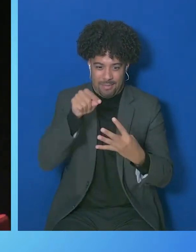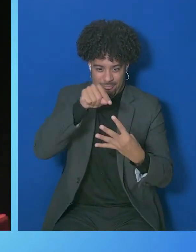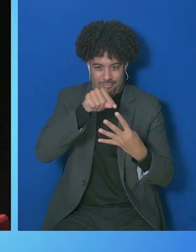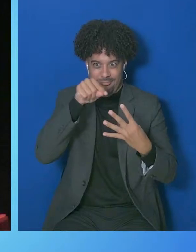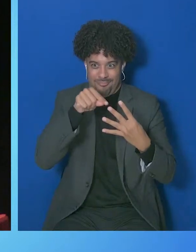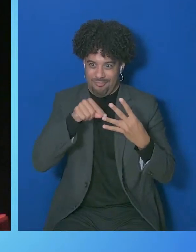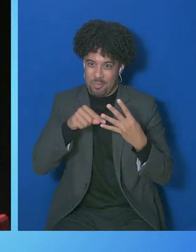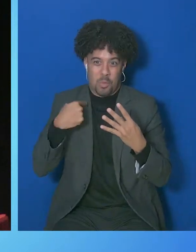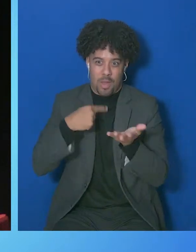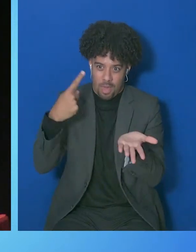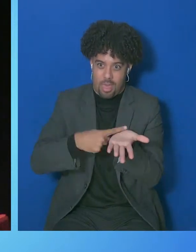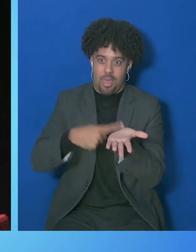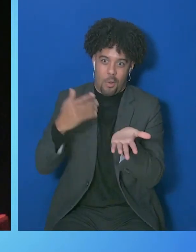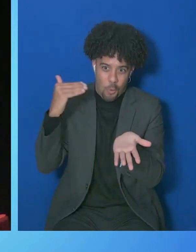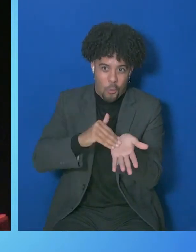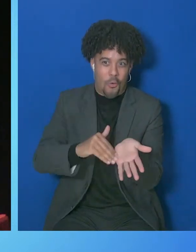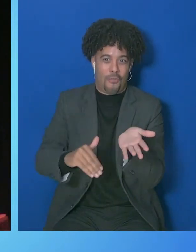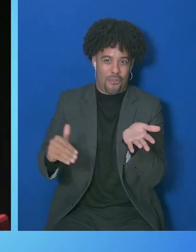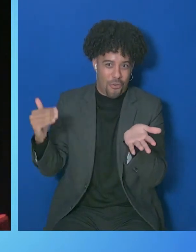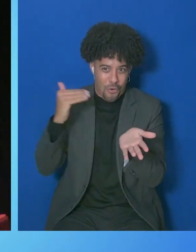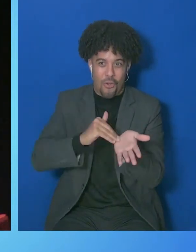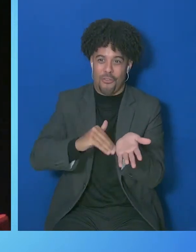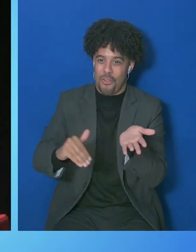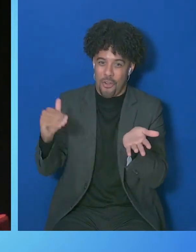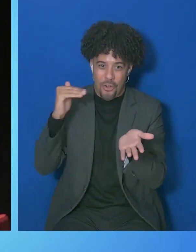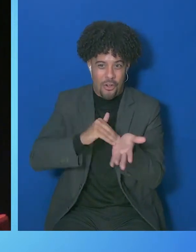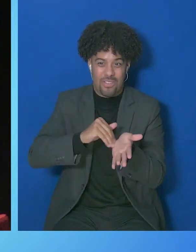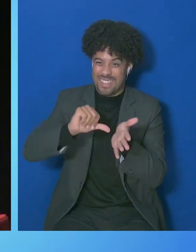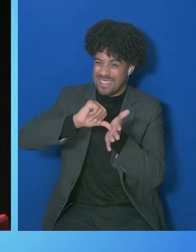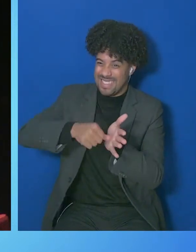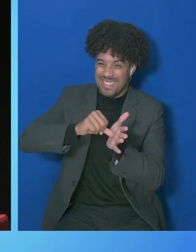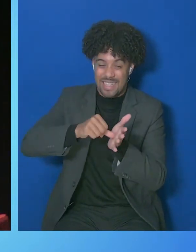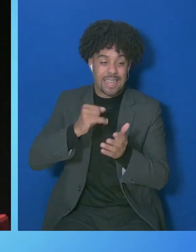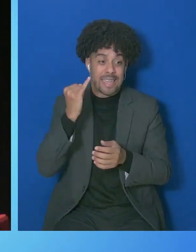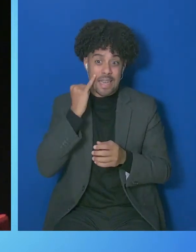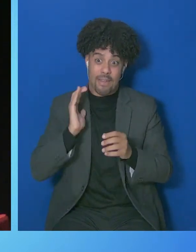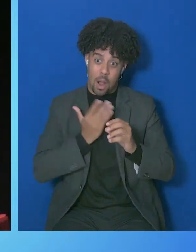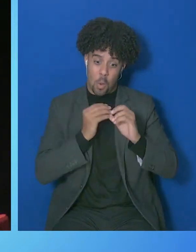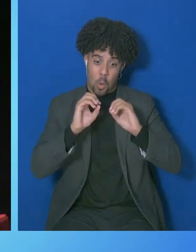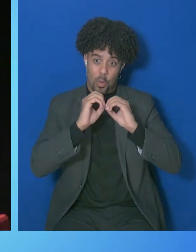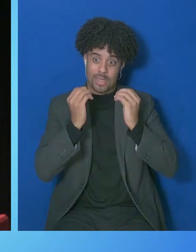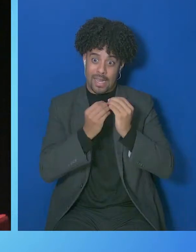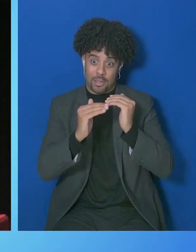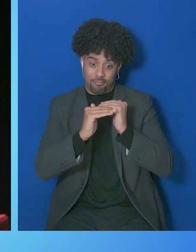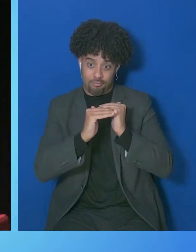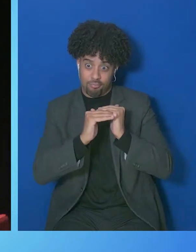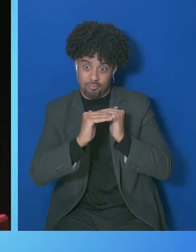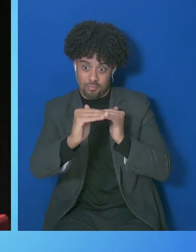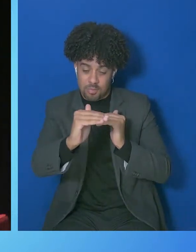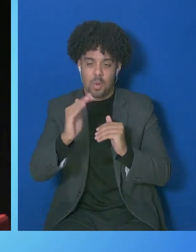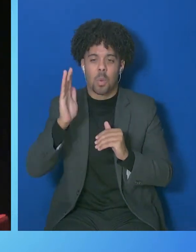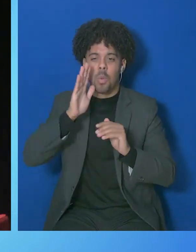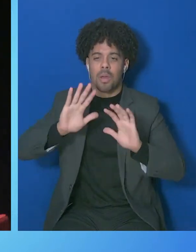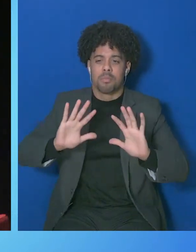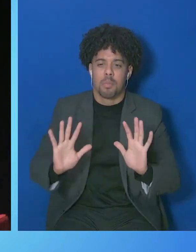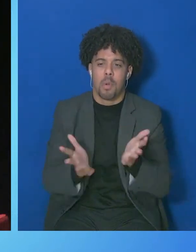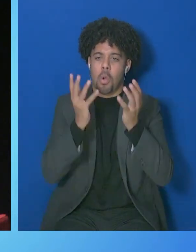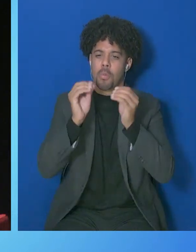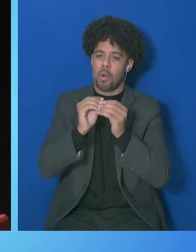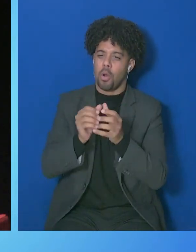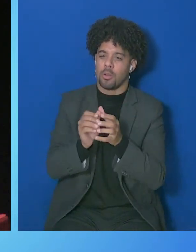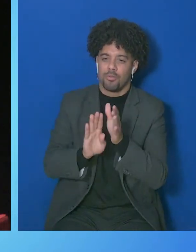organization promotes growth in our culture and promotes planning for the future.